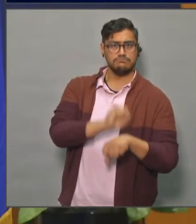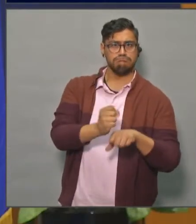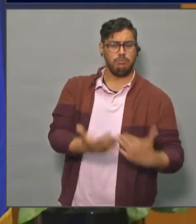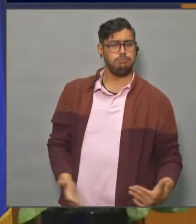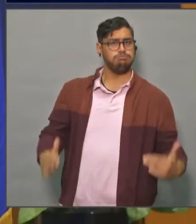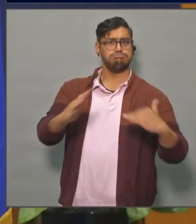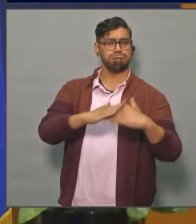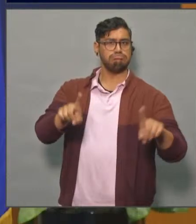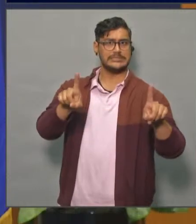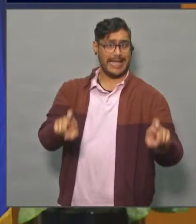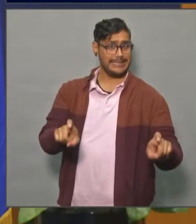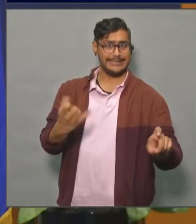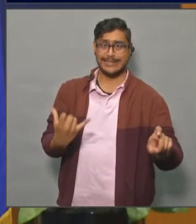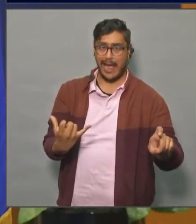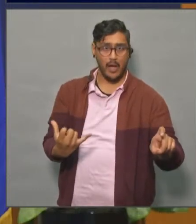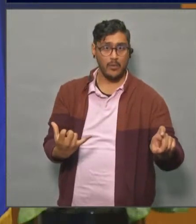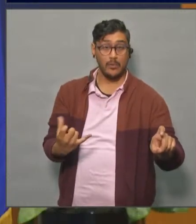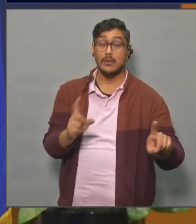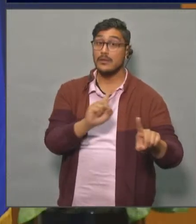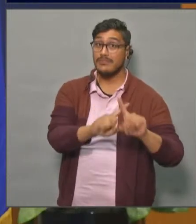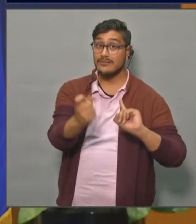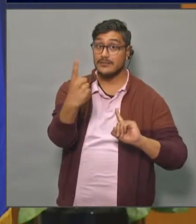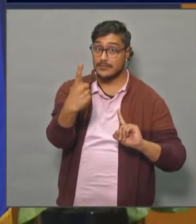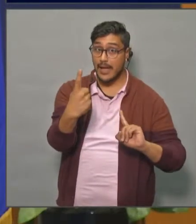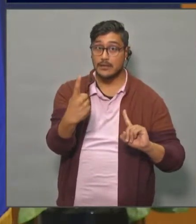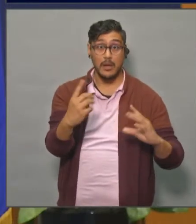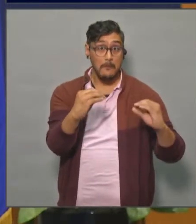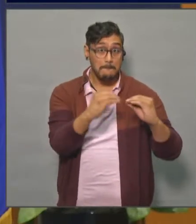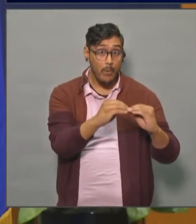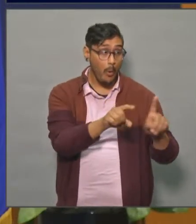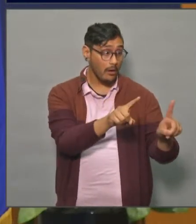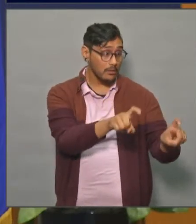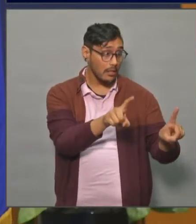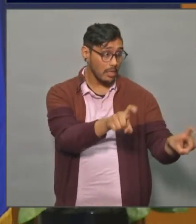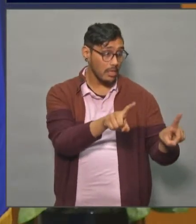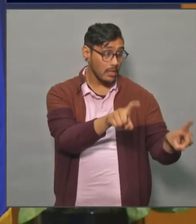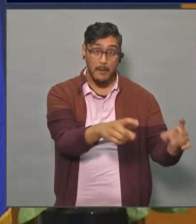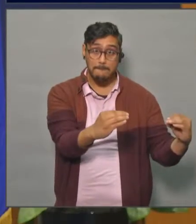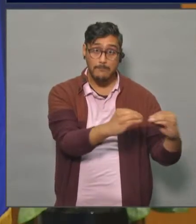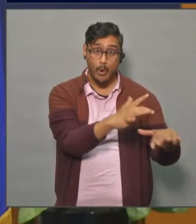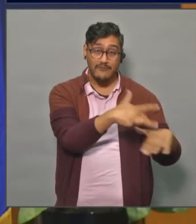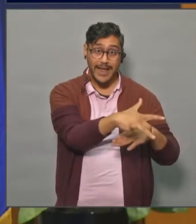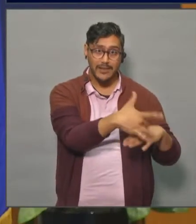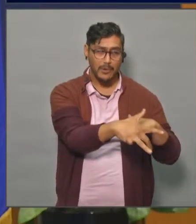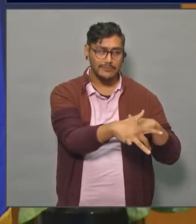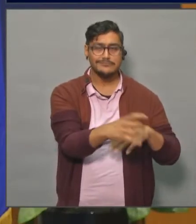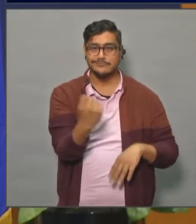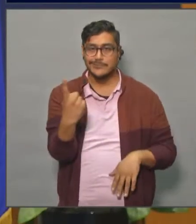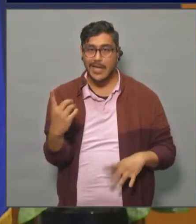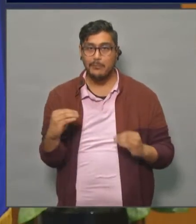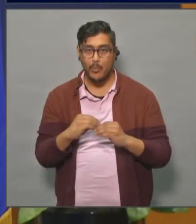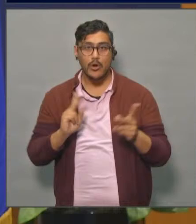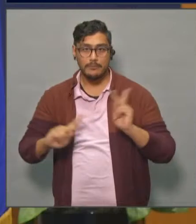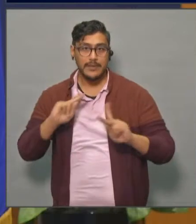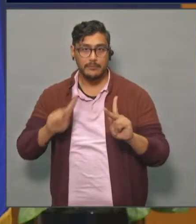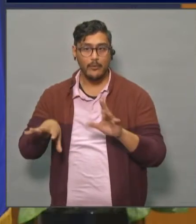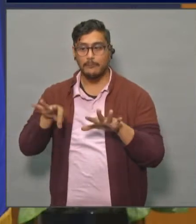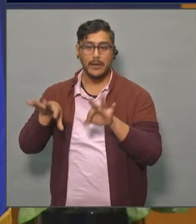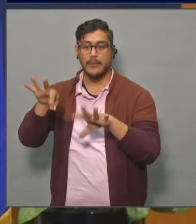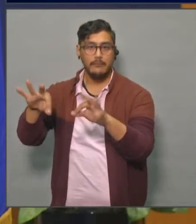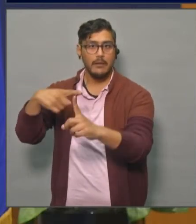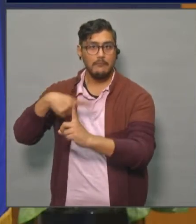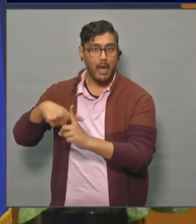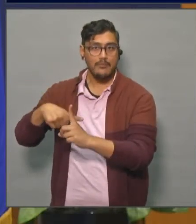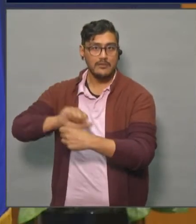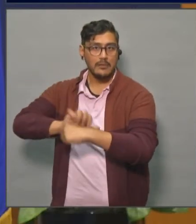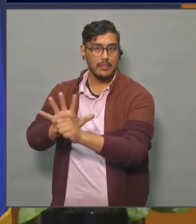testing, but it is true that the more testing you're able to do, the more people you'll find who are positive. And that's all good